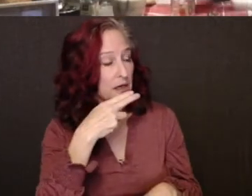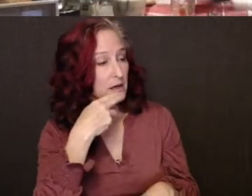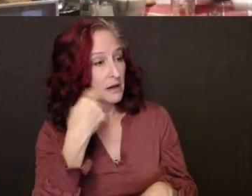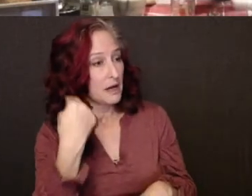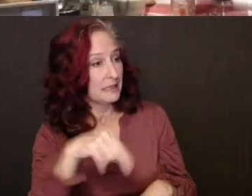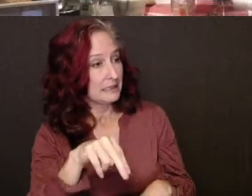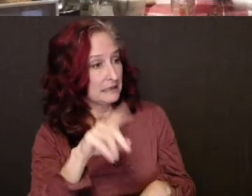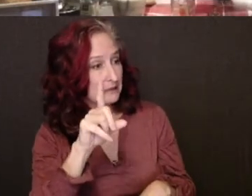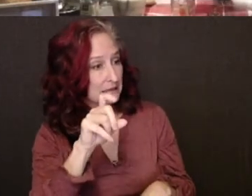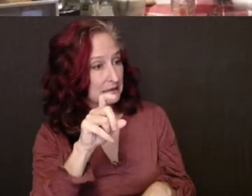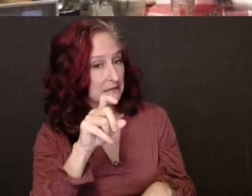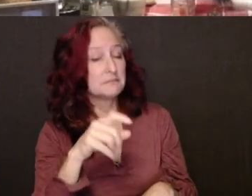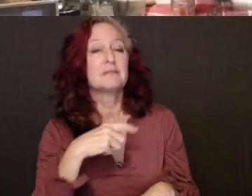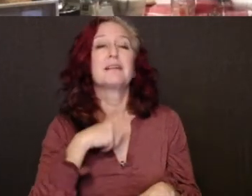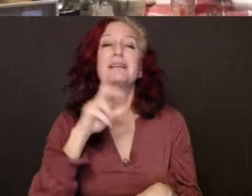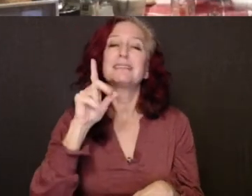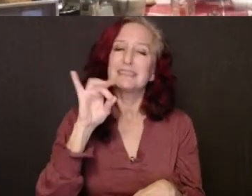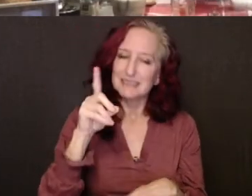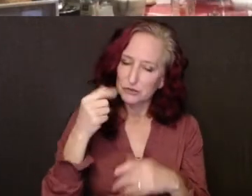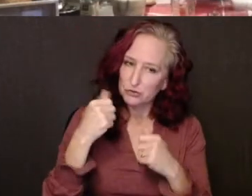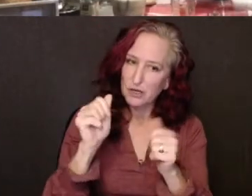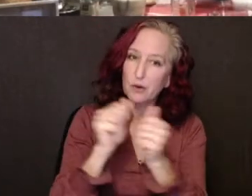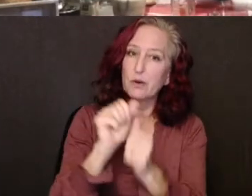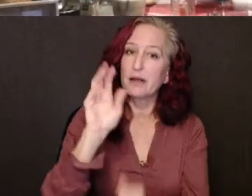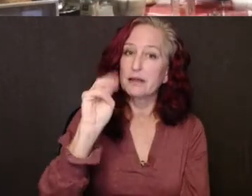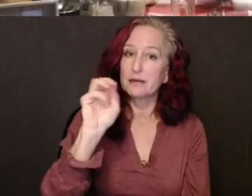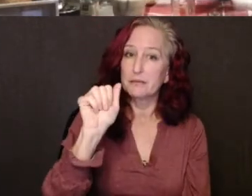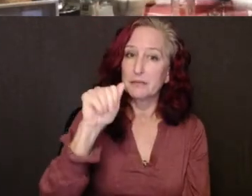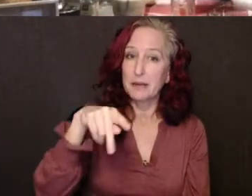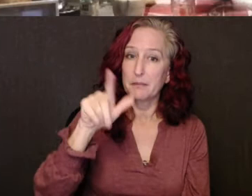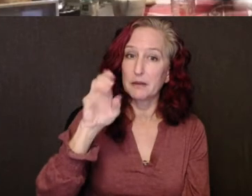sugar, but that's why it's a little brown.